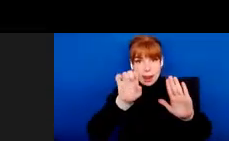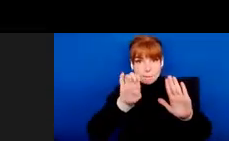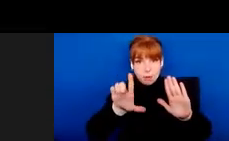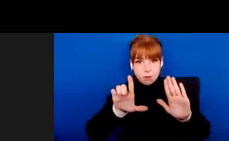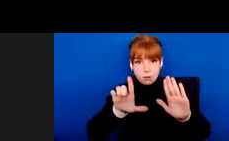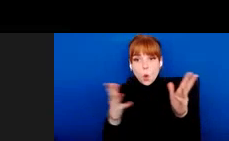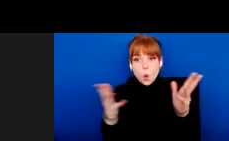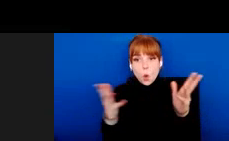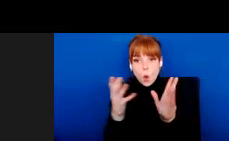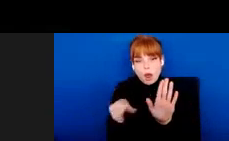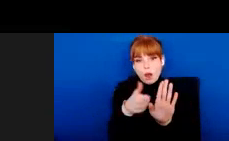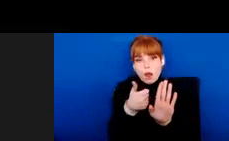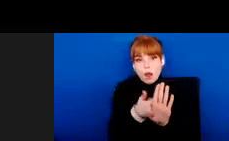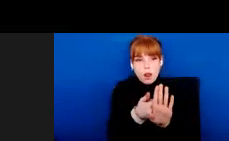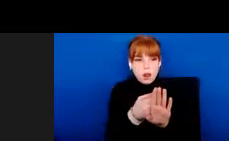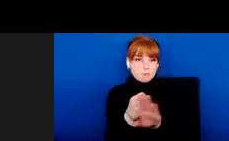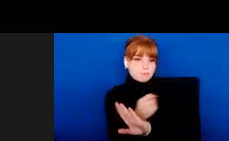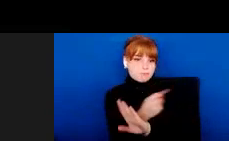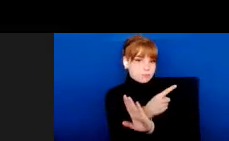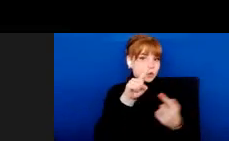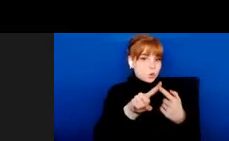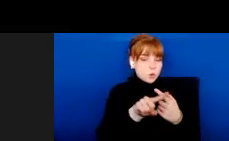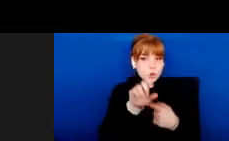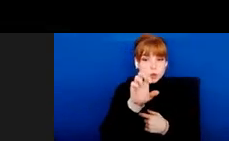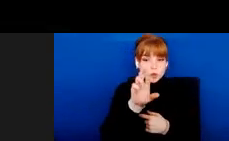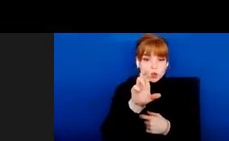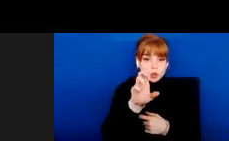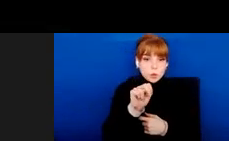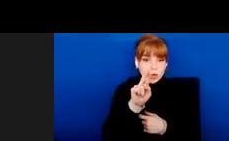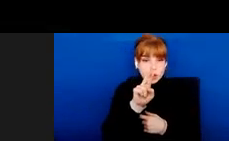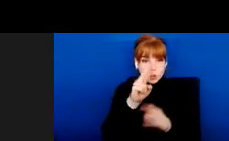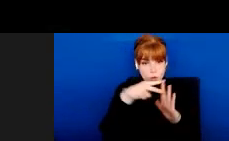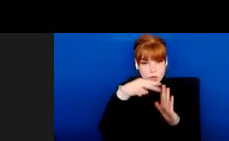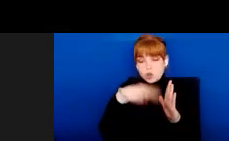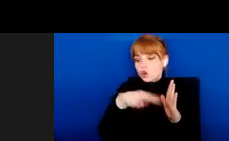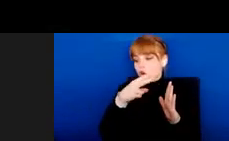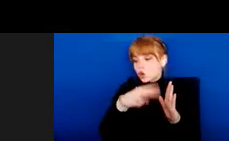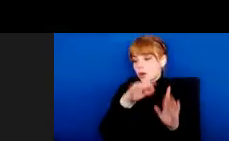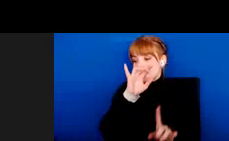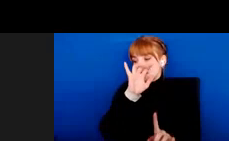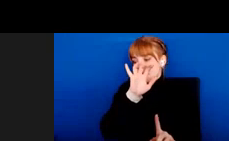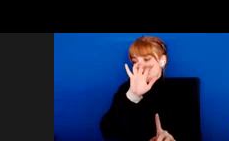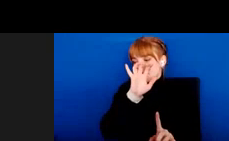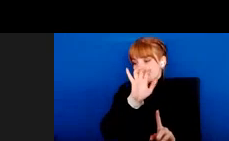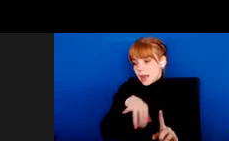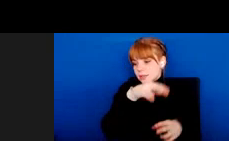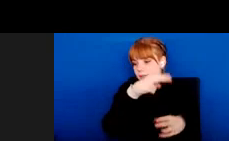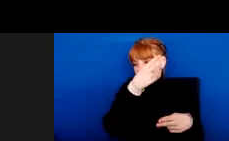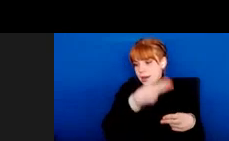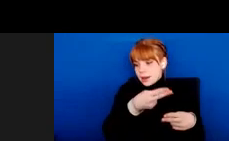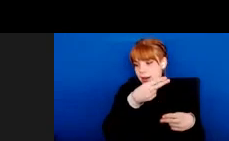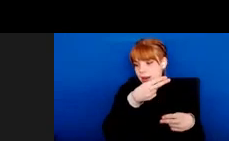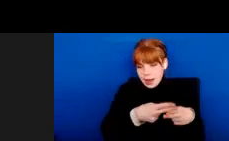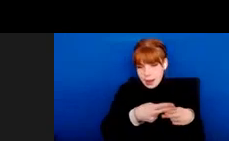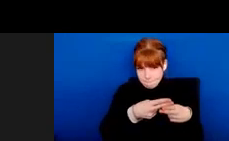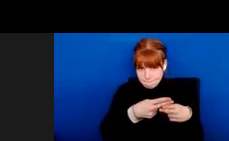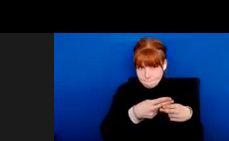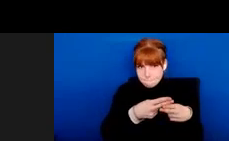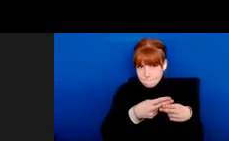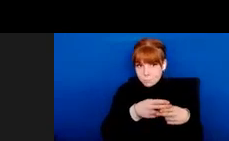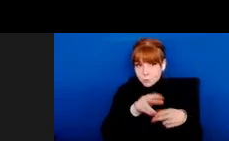this requirement says that the label, what you see, needs to be contained in what's read to a screen reader. So if you see the word next, you can't